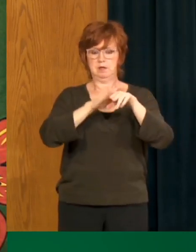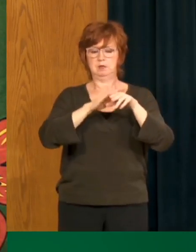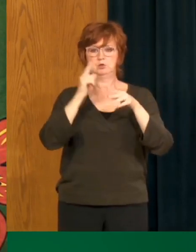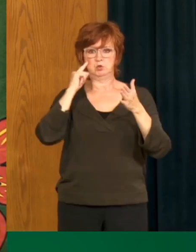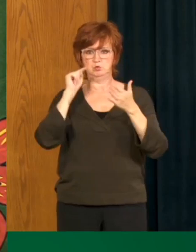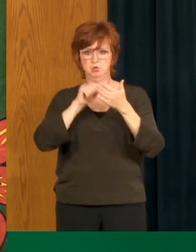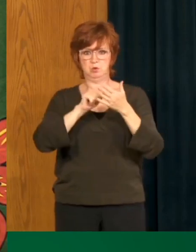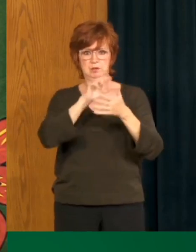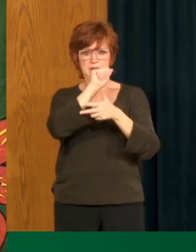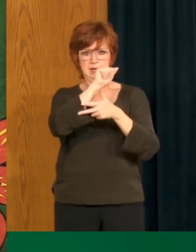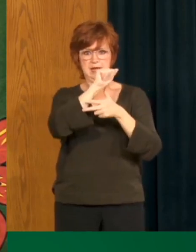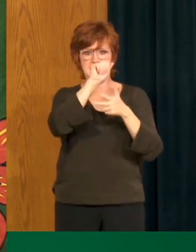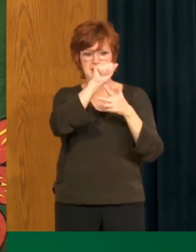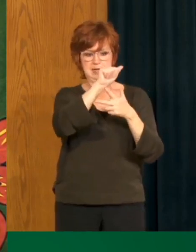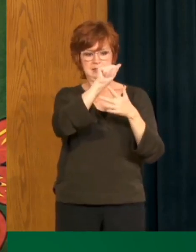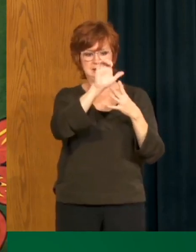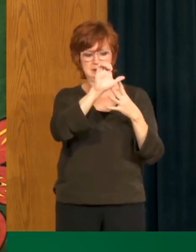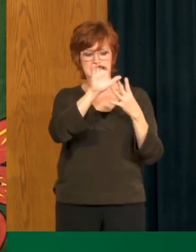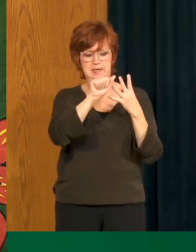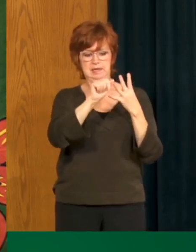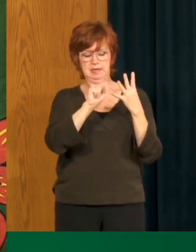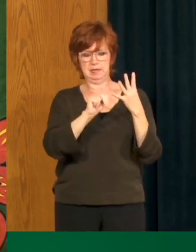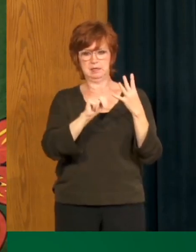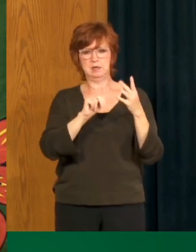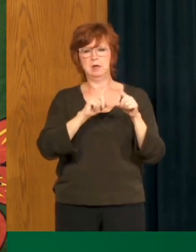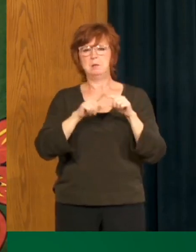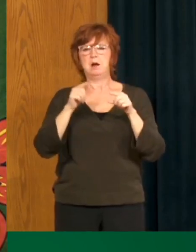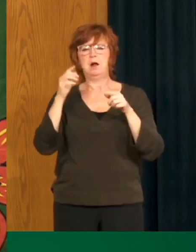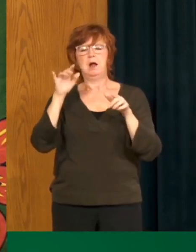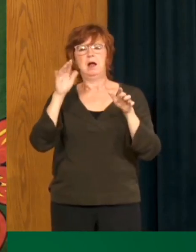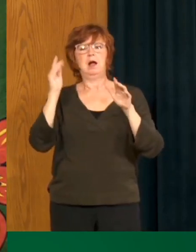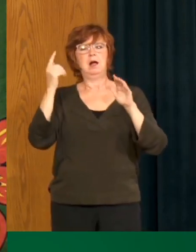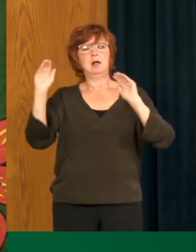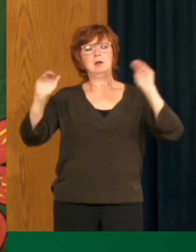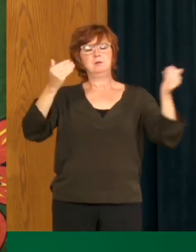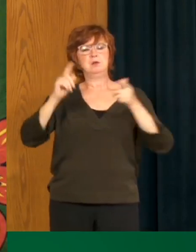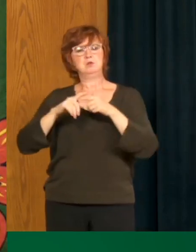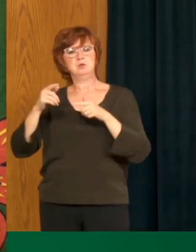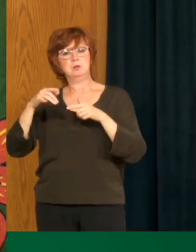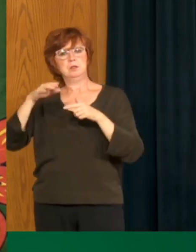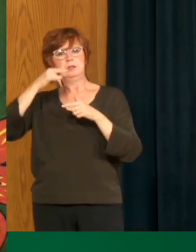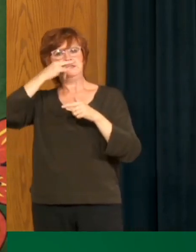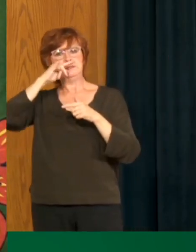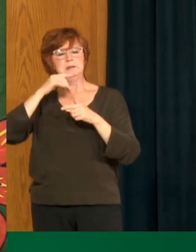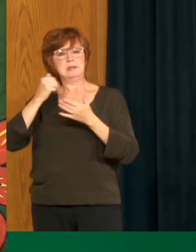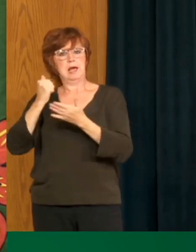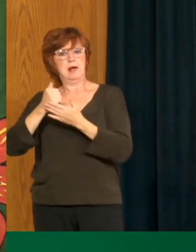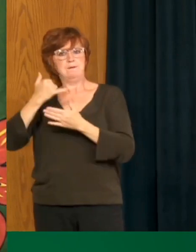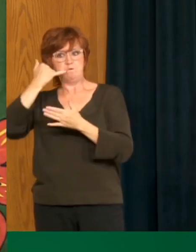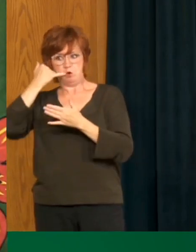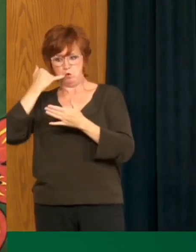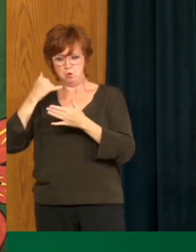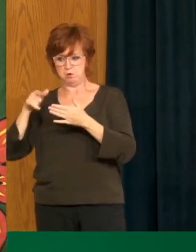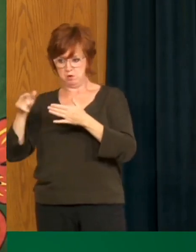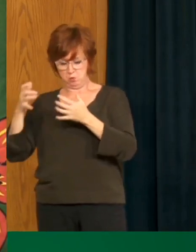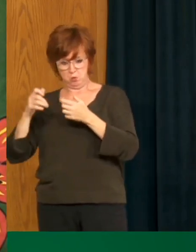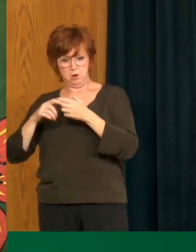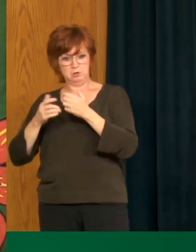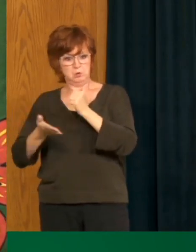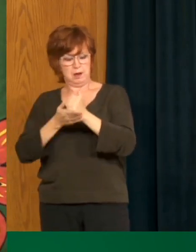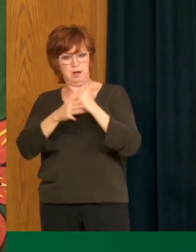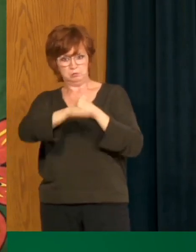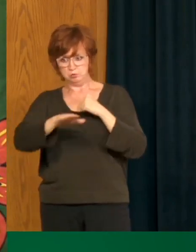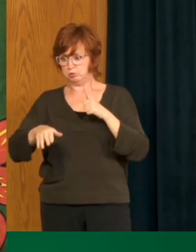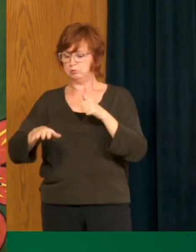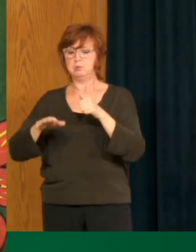forward between the Ministry of Education and the Kids Help Phone, for example, where that contract can then be offered if there's interest from other charities. There